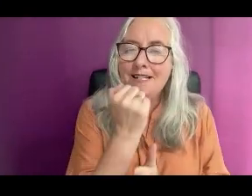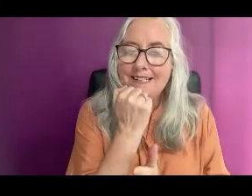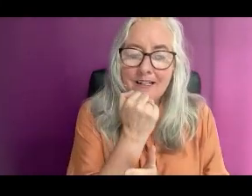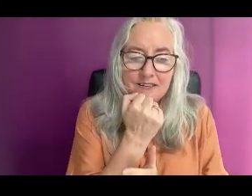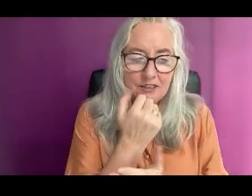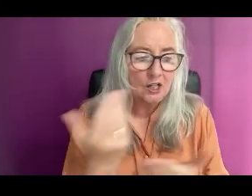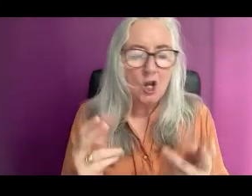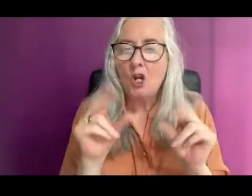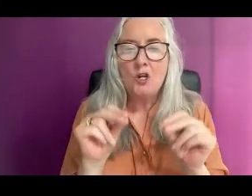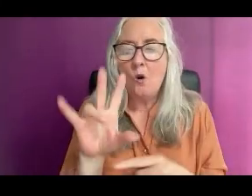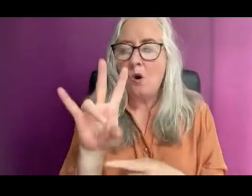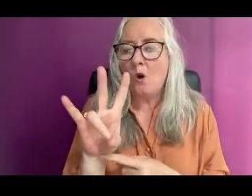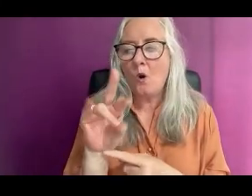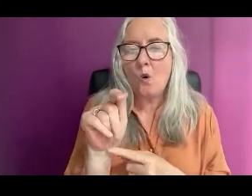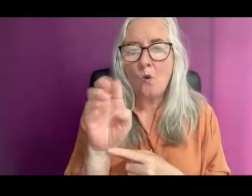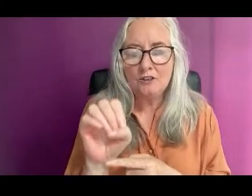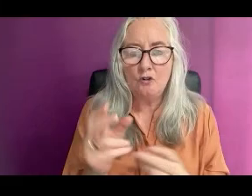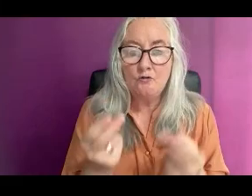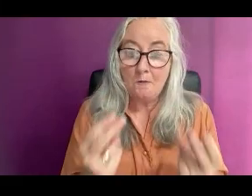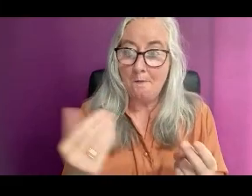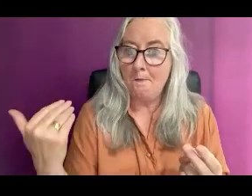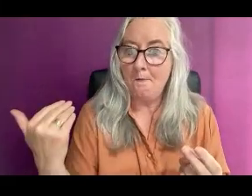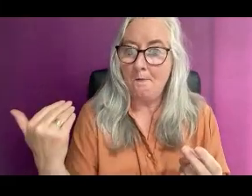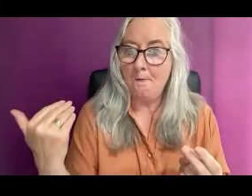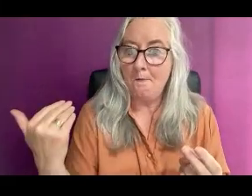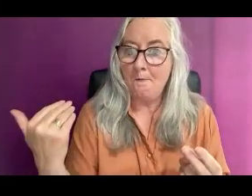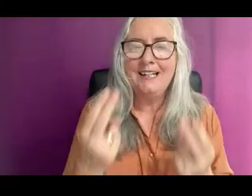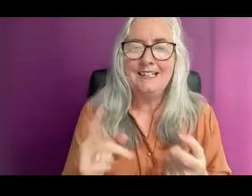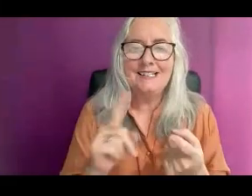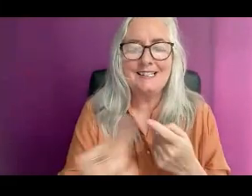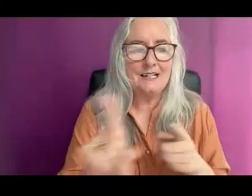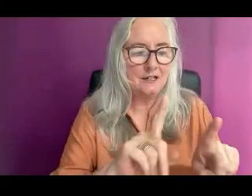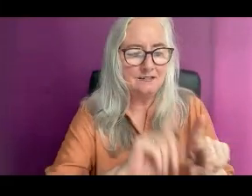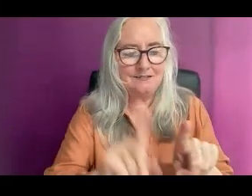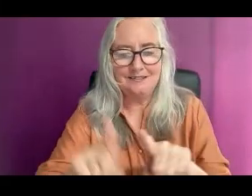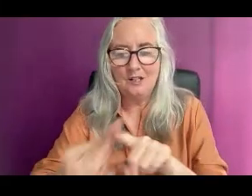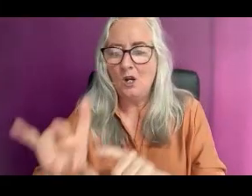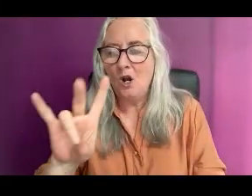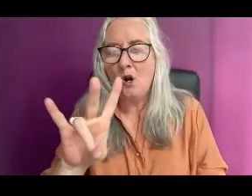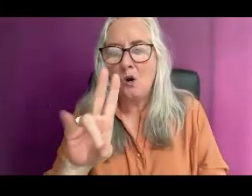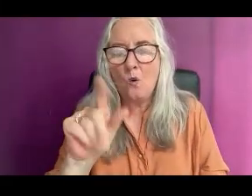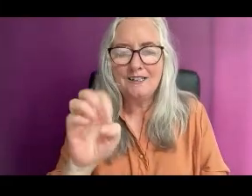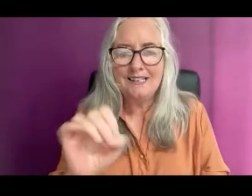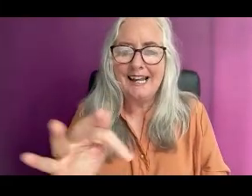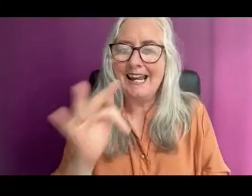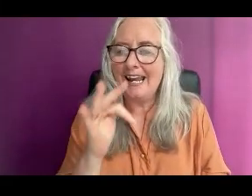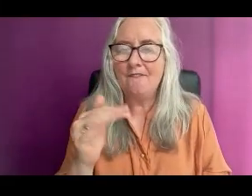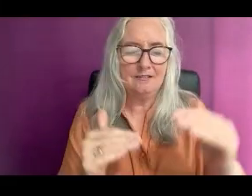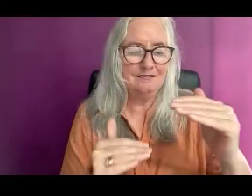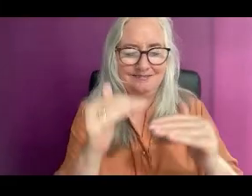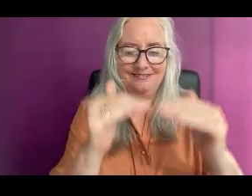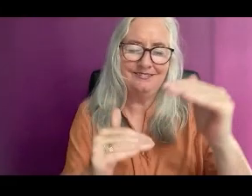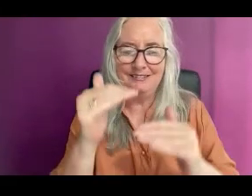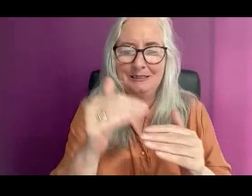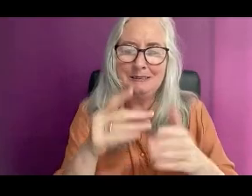quote requirements for this grant. It used to be that you needed to submit multiple quotes if it cost a certain amount.